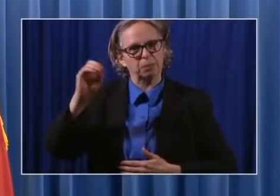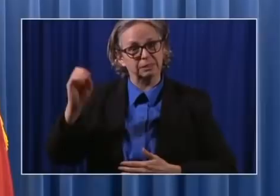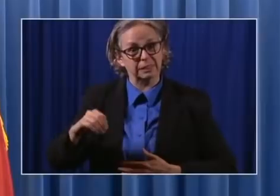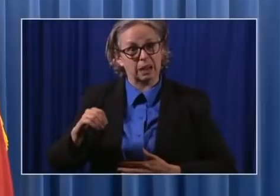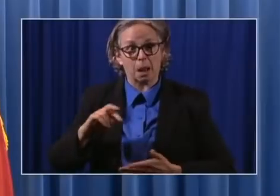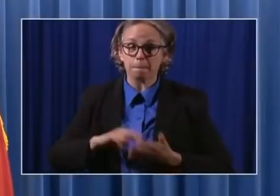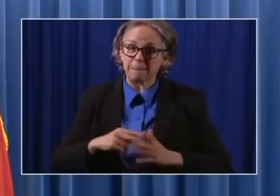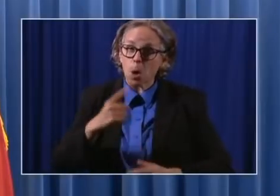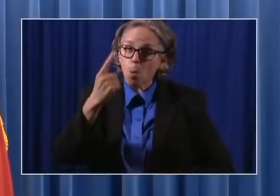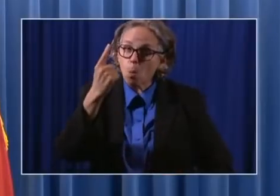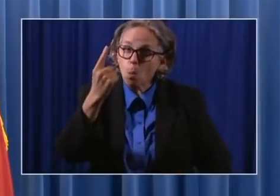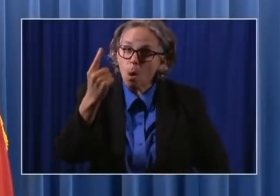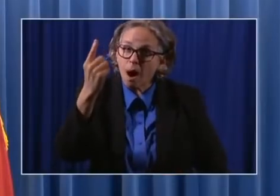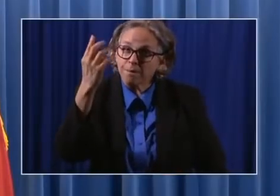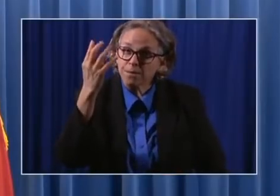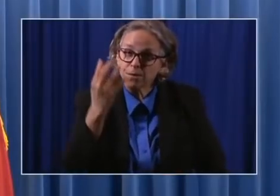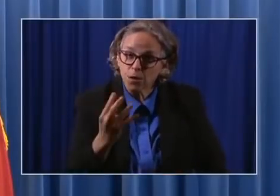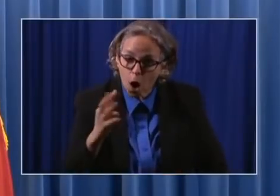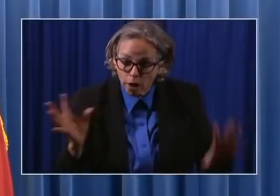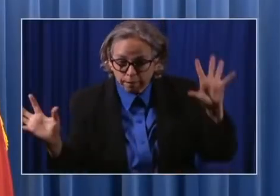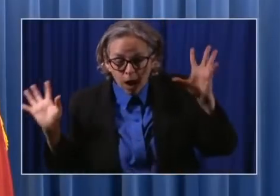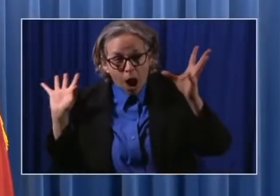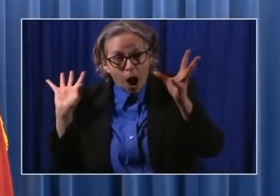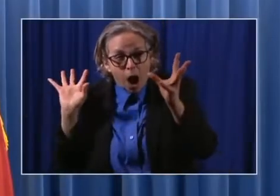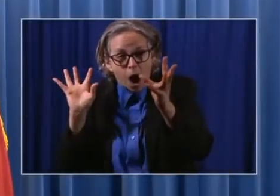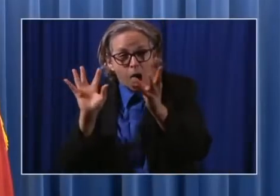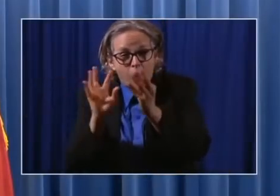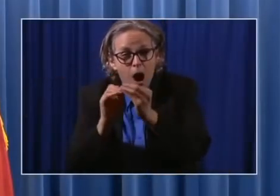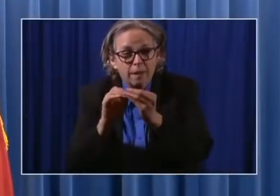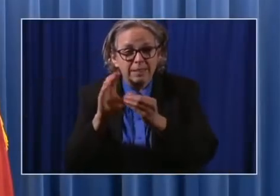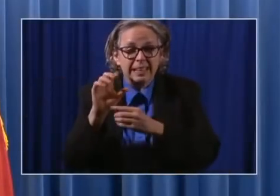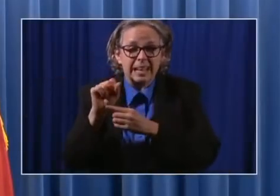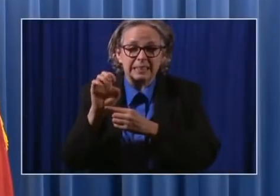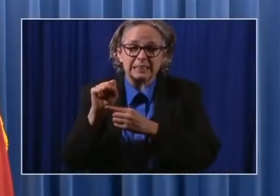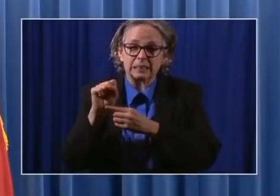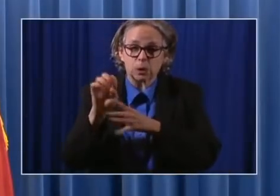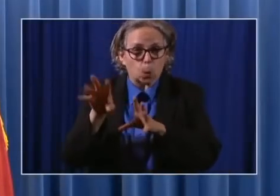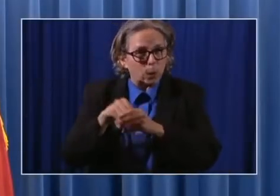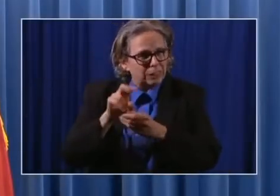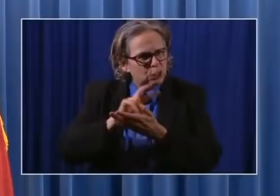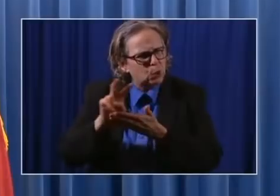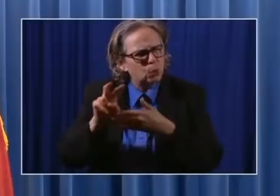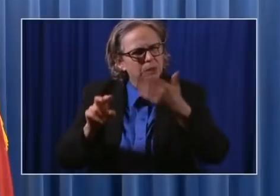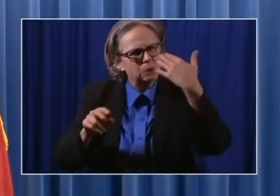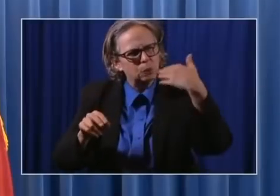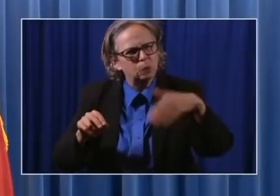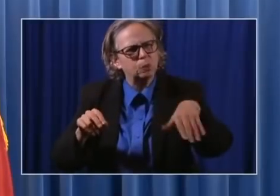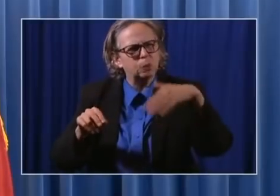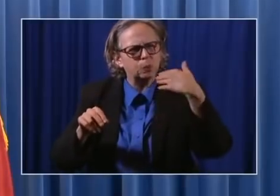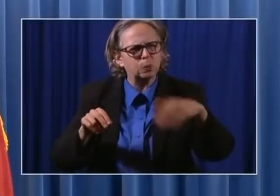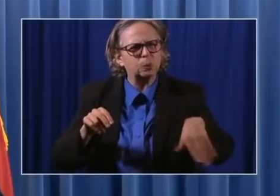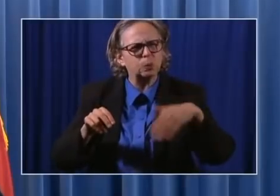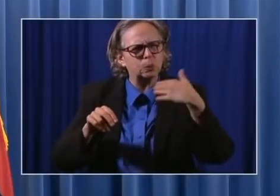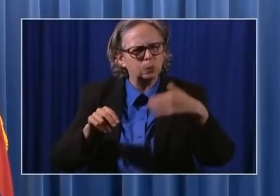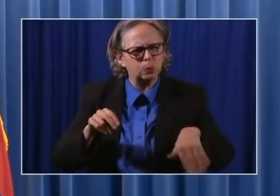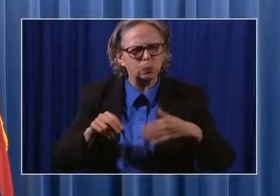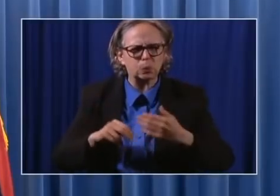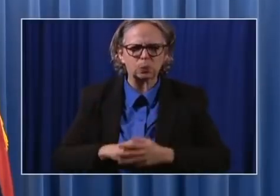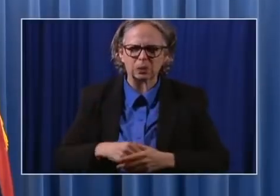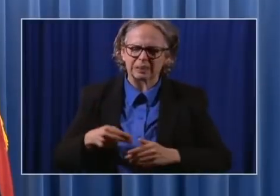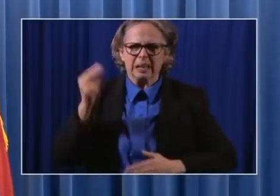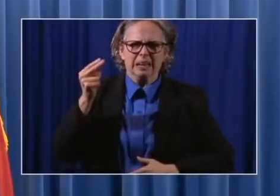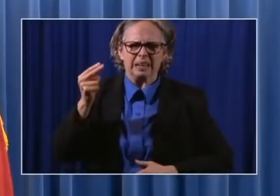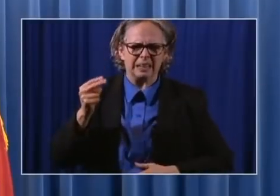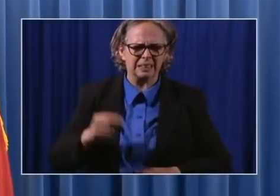time, within the last 2 weeks. They've seen increases in numbers of people seeking medical care for the coronavirus from their